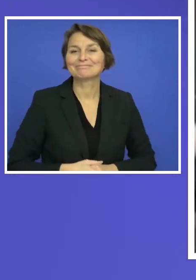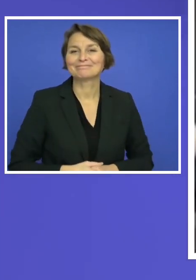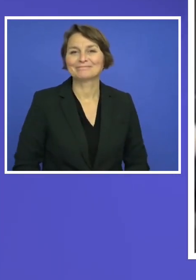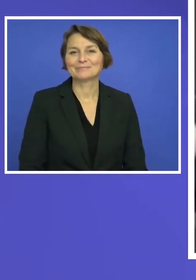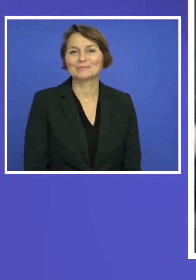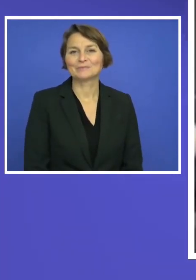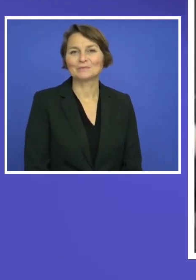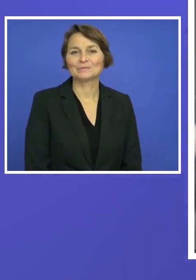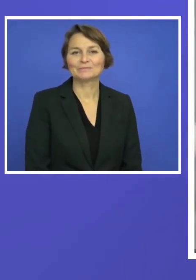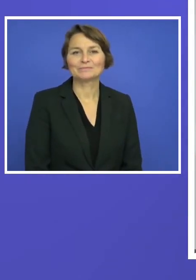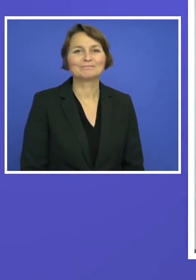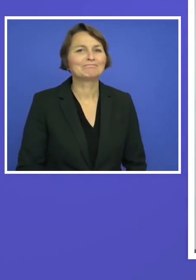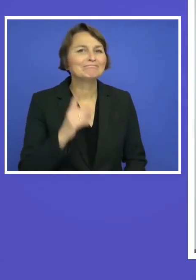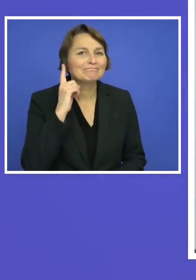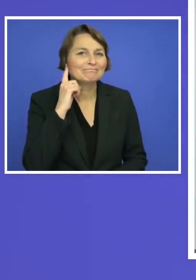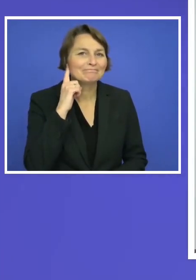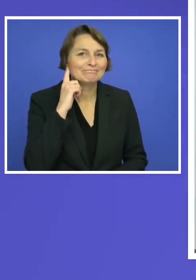Myrna, we can't hear you.